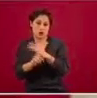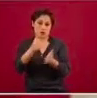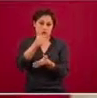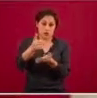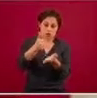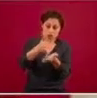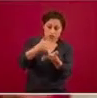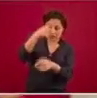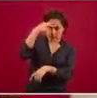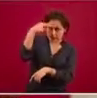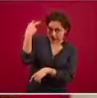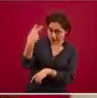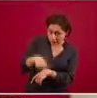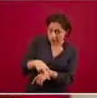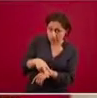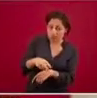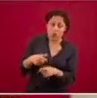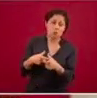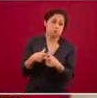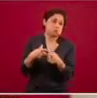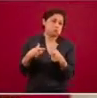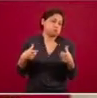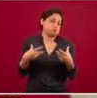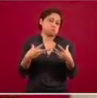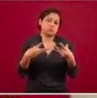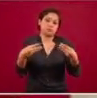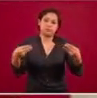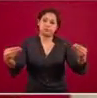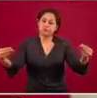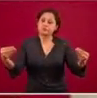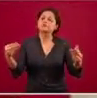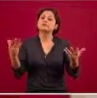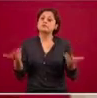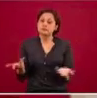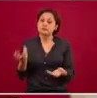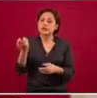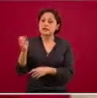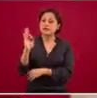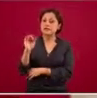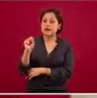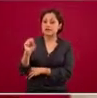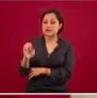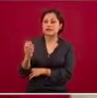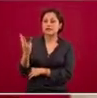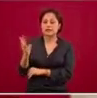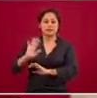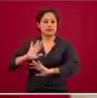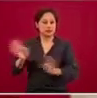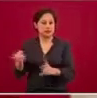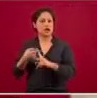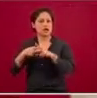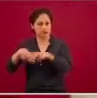And technically, it could be regionalized because there are areas within the Mexico Valley